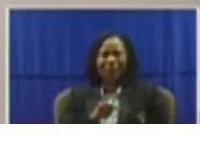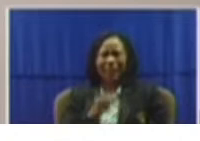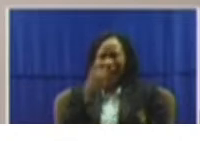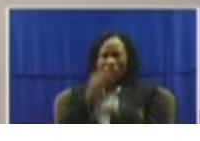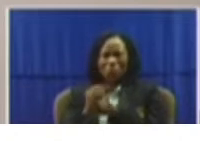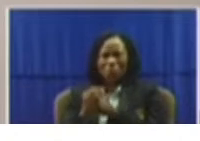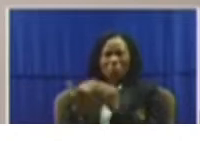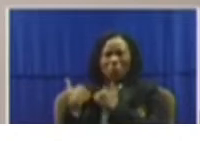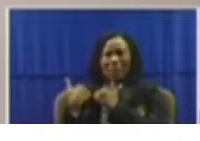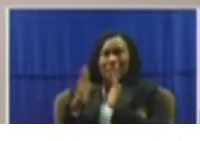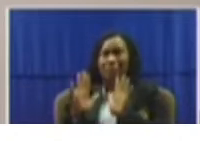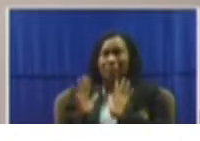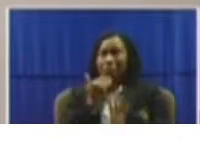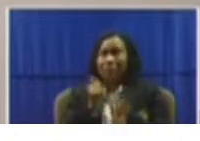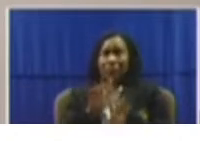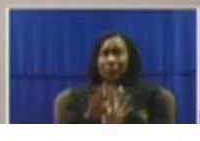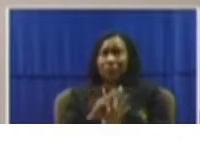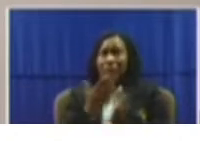of Honourable time. members.